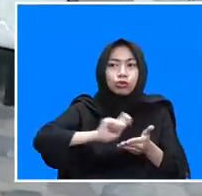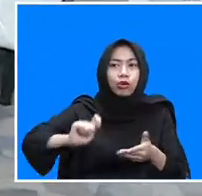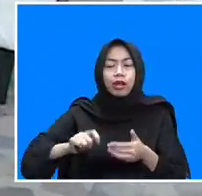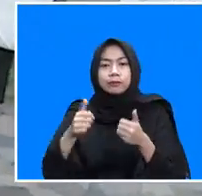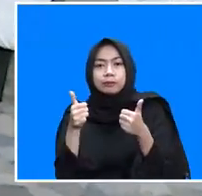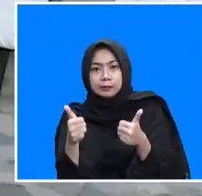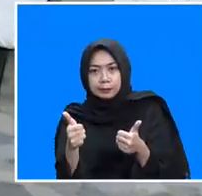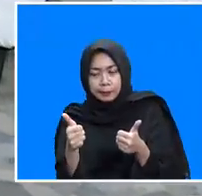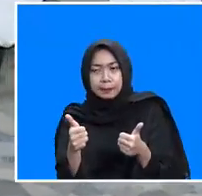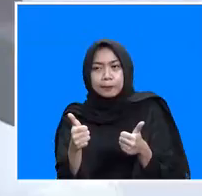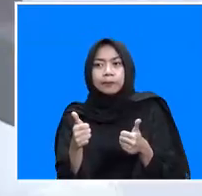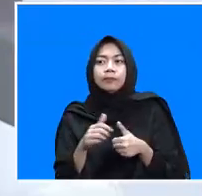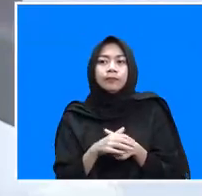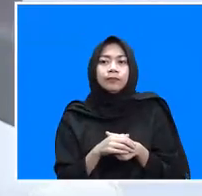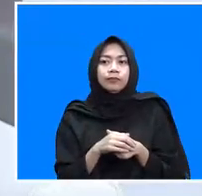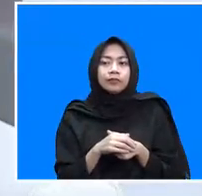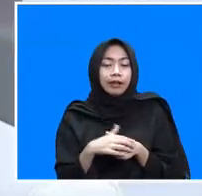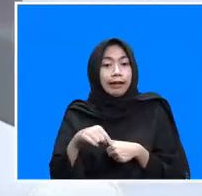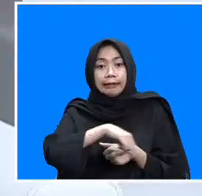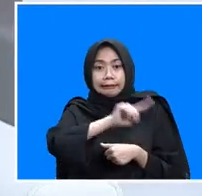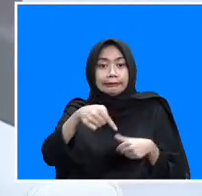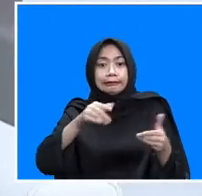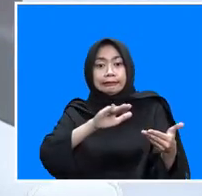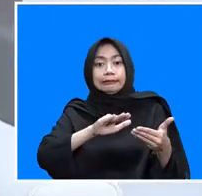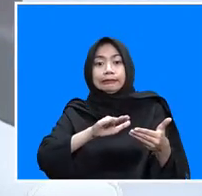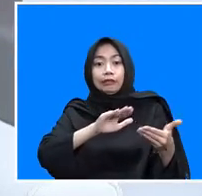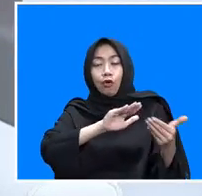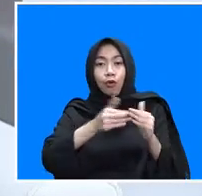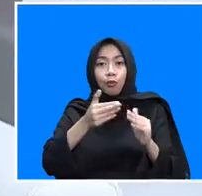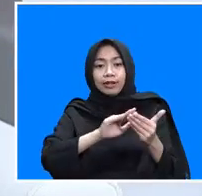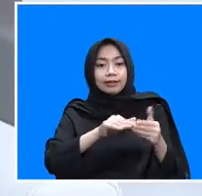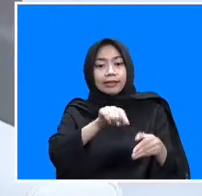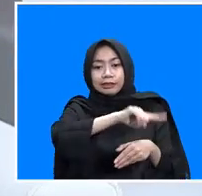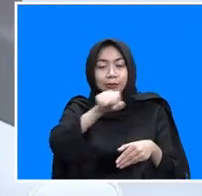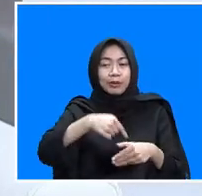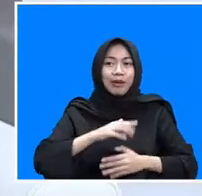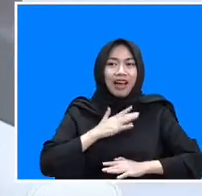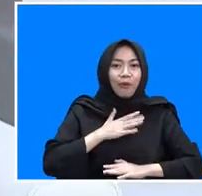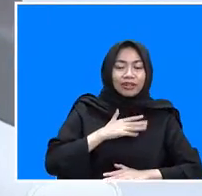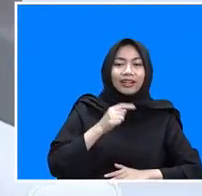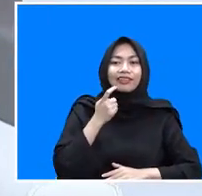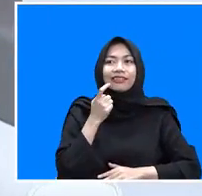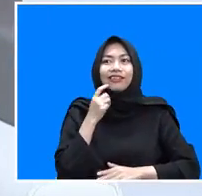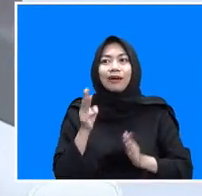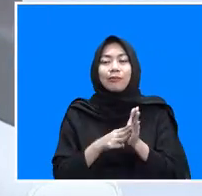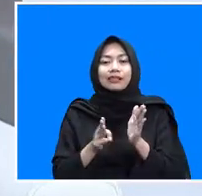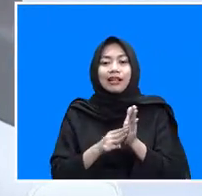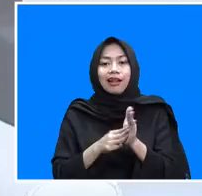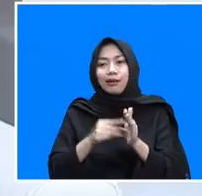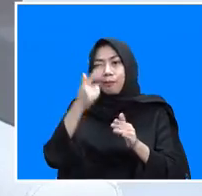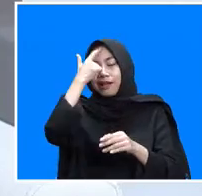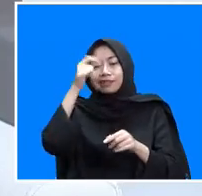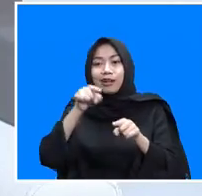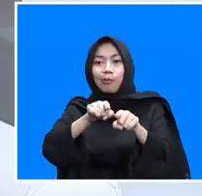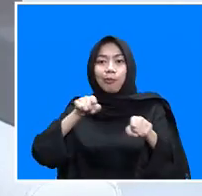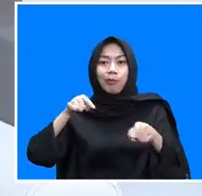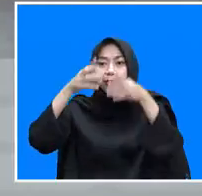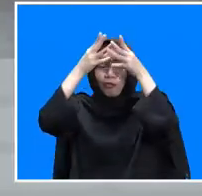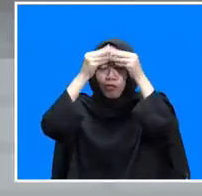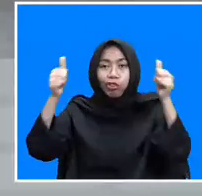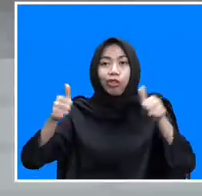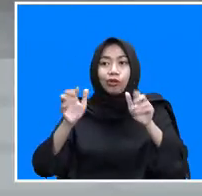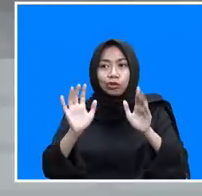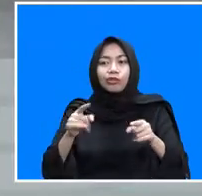of community concern about the impact of learning loss, not only now, but what it means for, the future